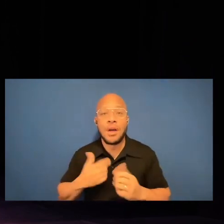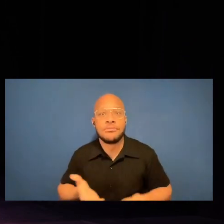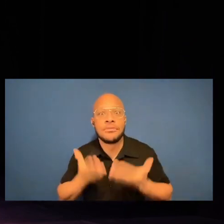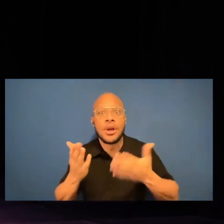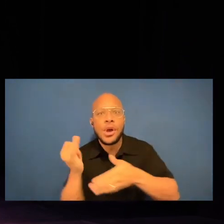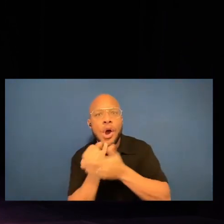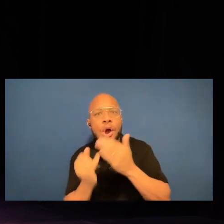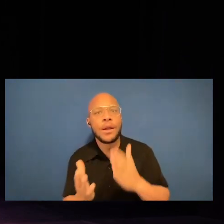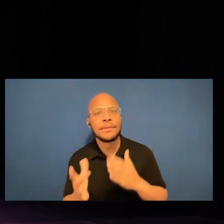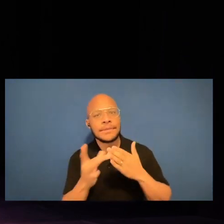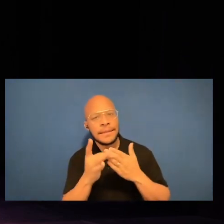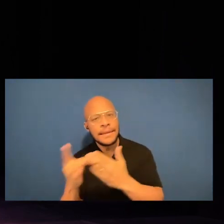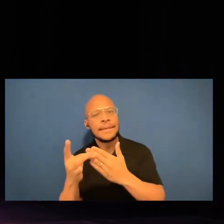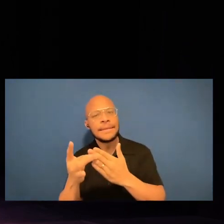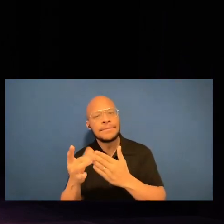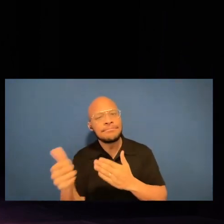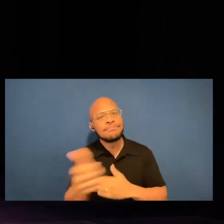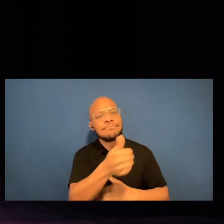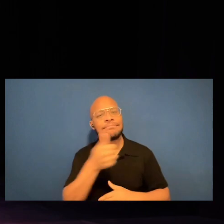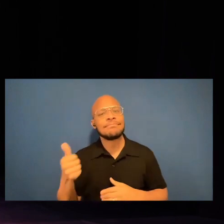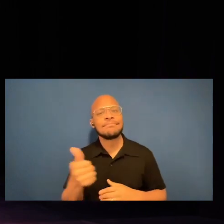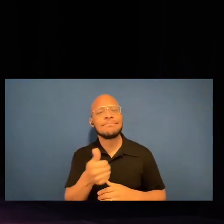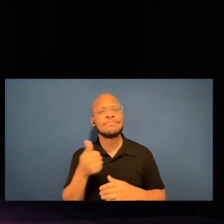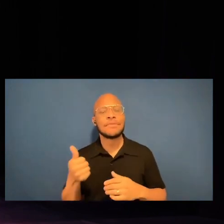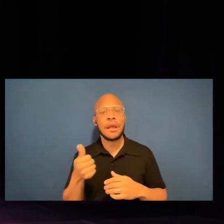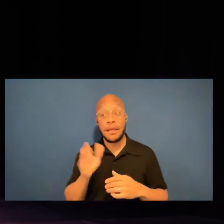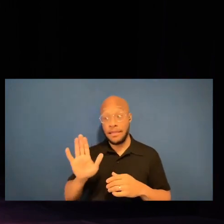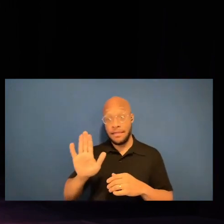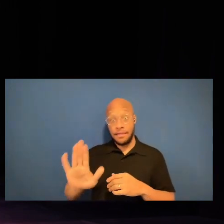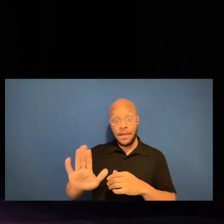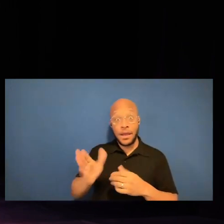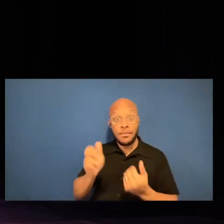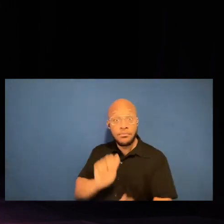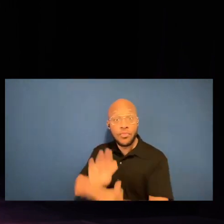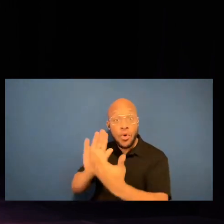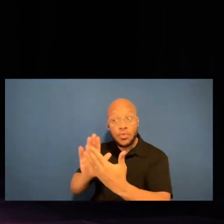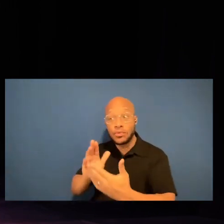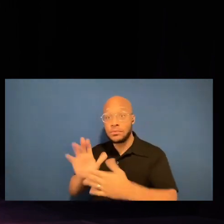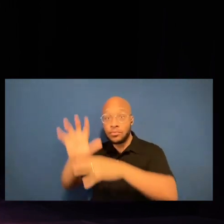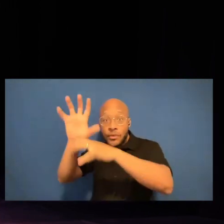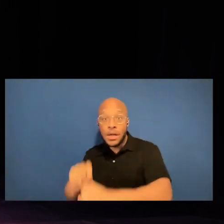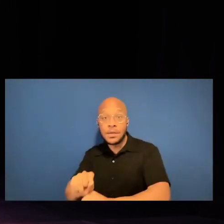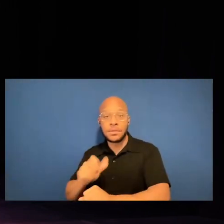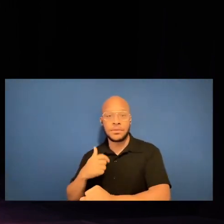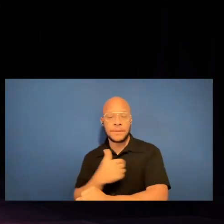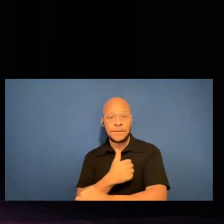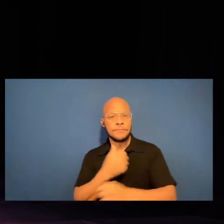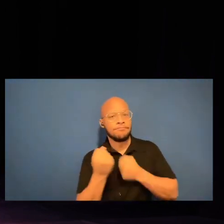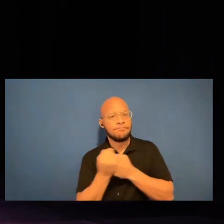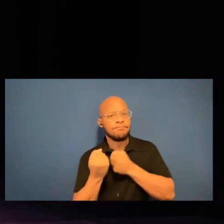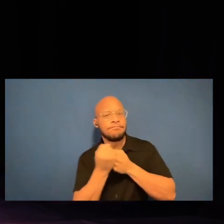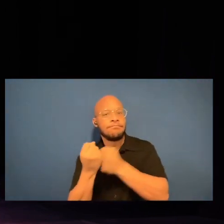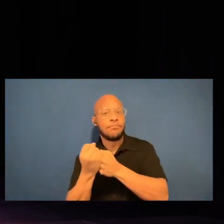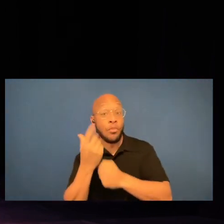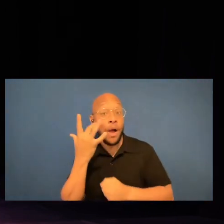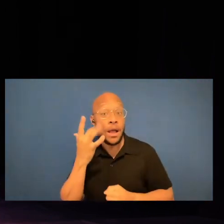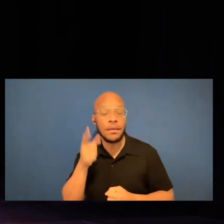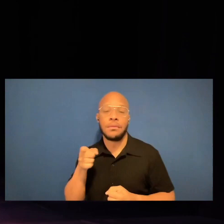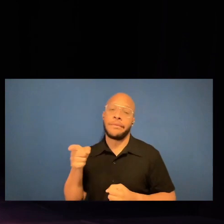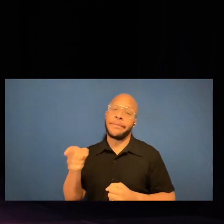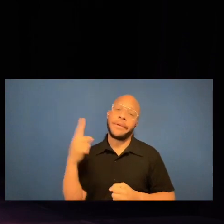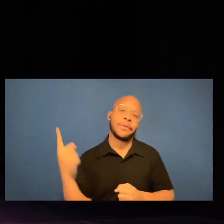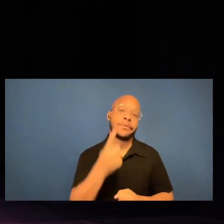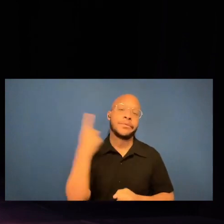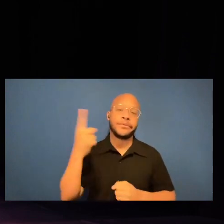artists' creative ways, their approaches, practices, as they are inherently always imagining new possibilities and